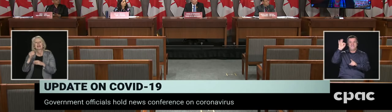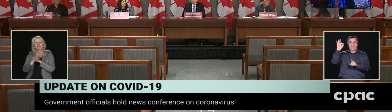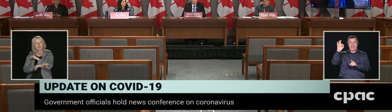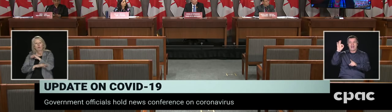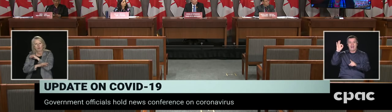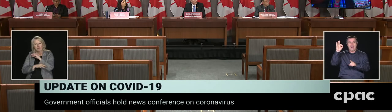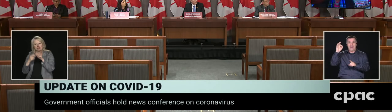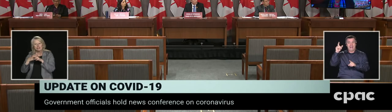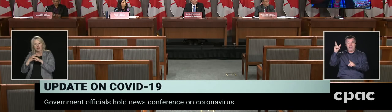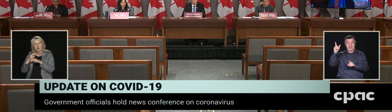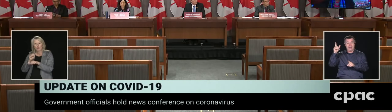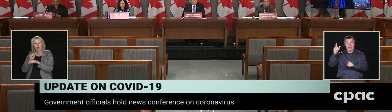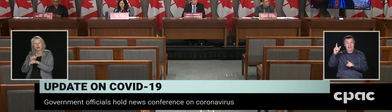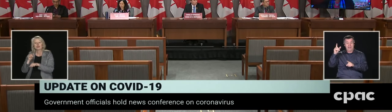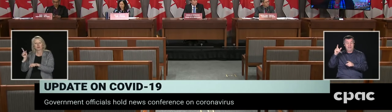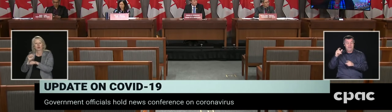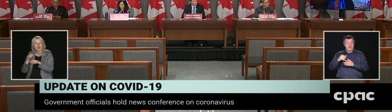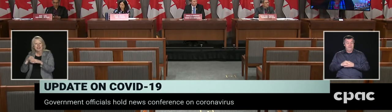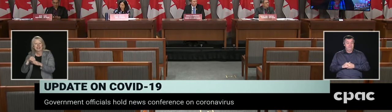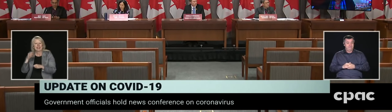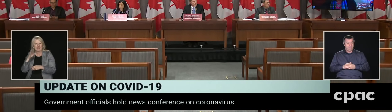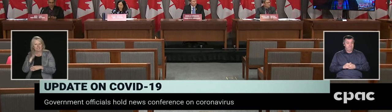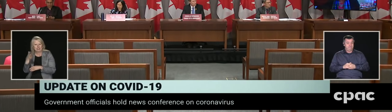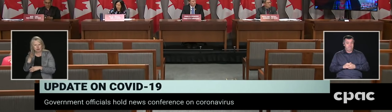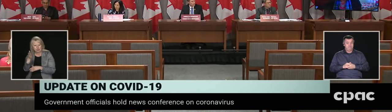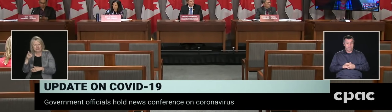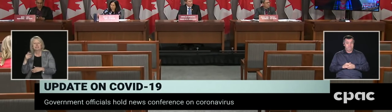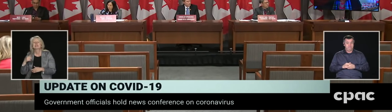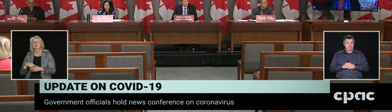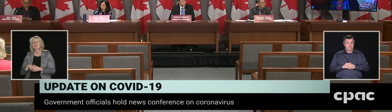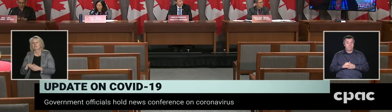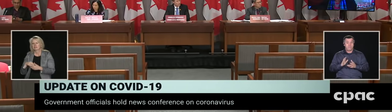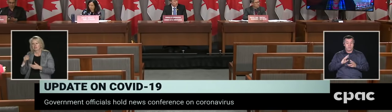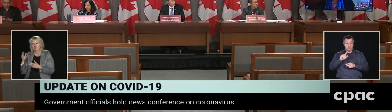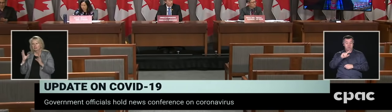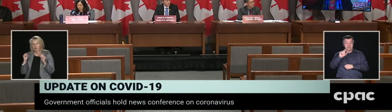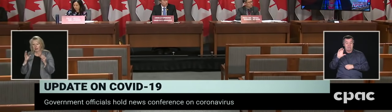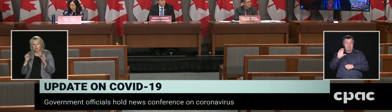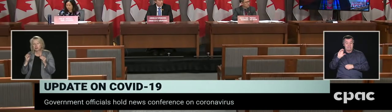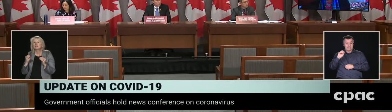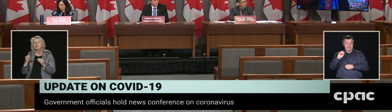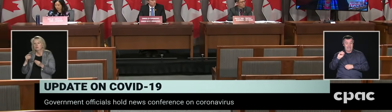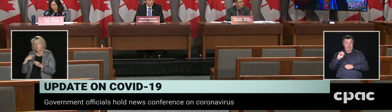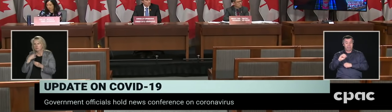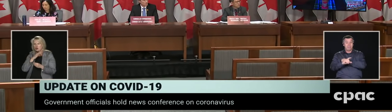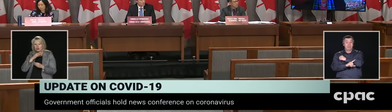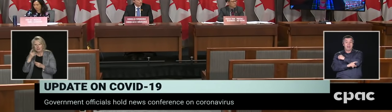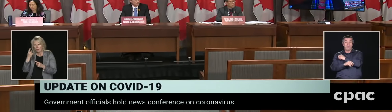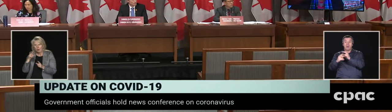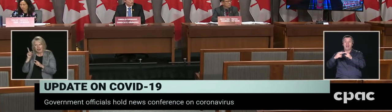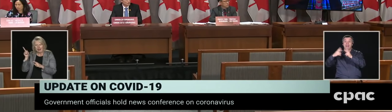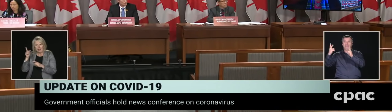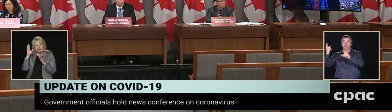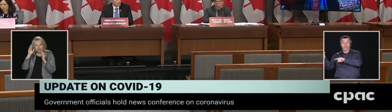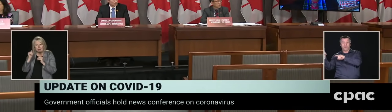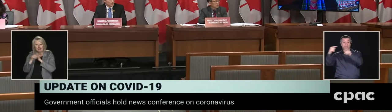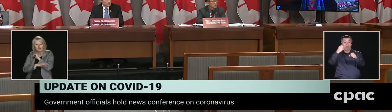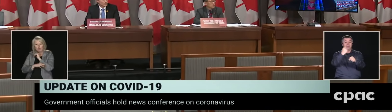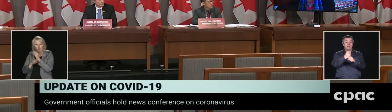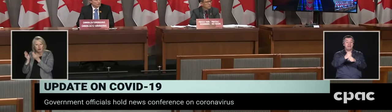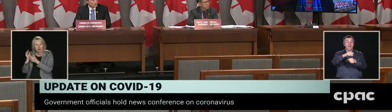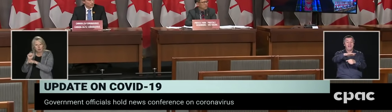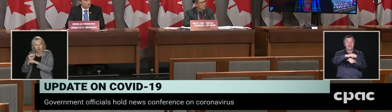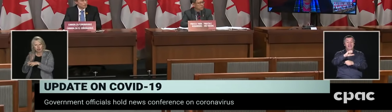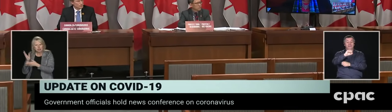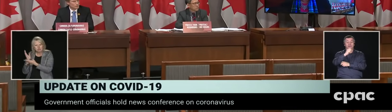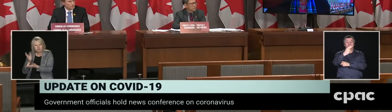fisheries. I'm wondering when these workers are expected to arrive in the province, and have you received pushback in trying